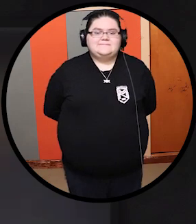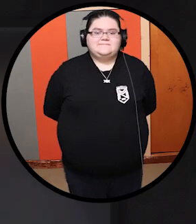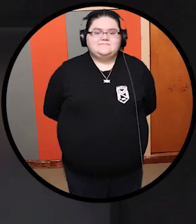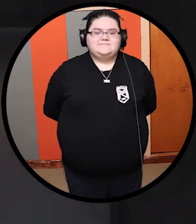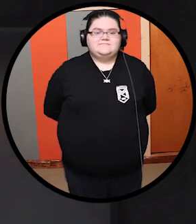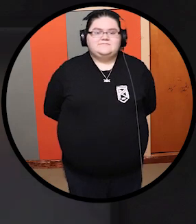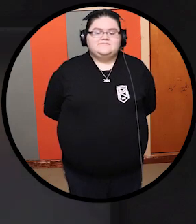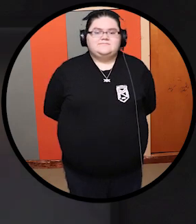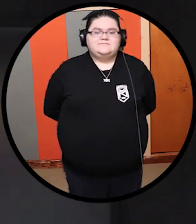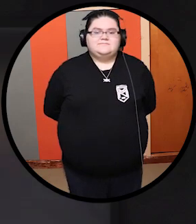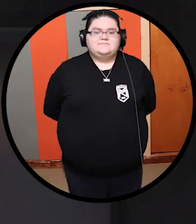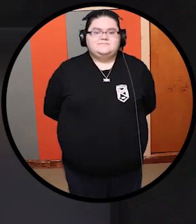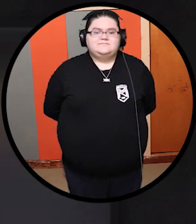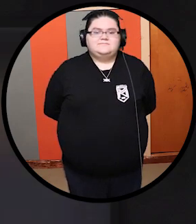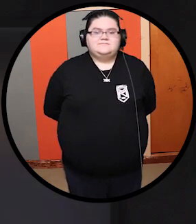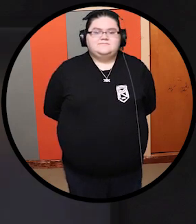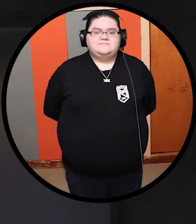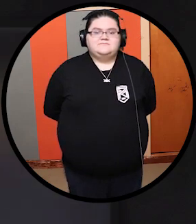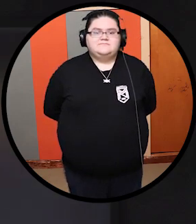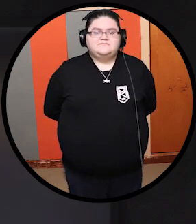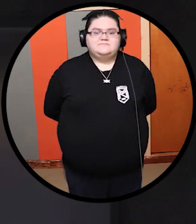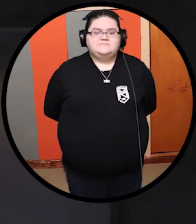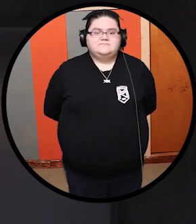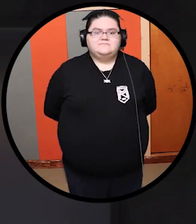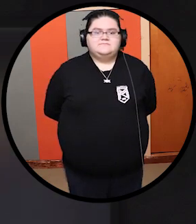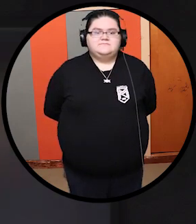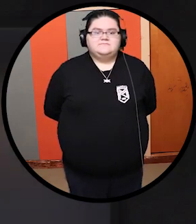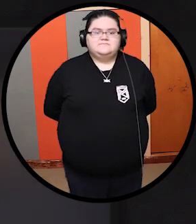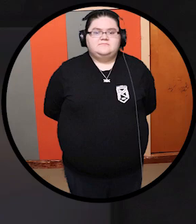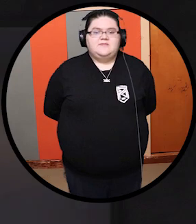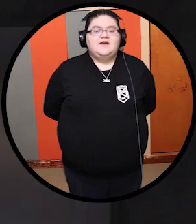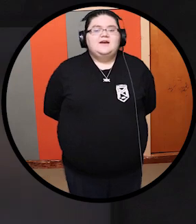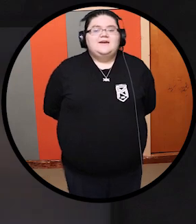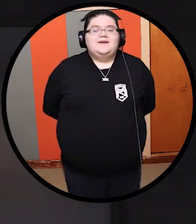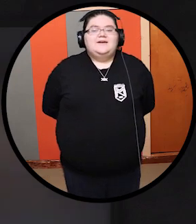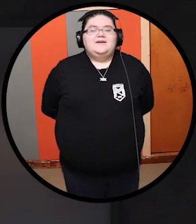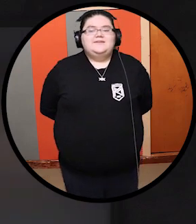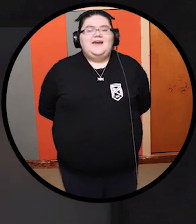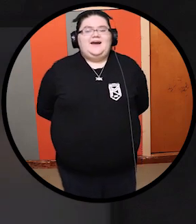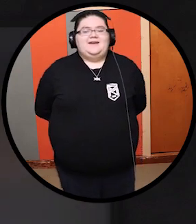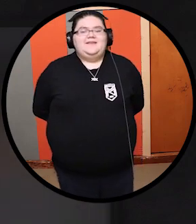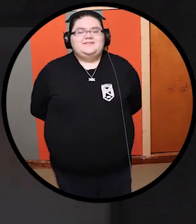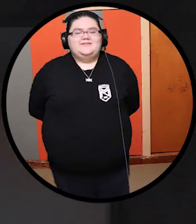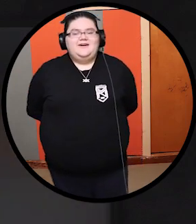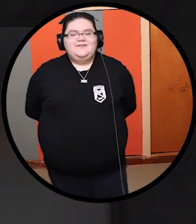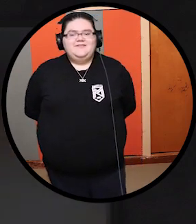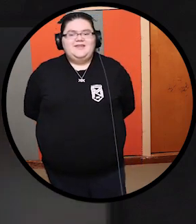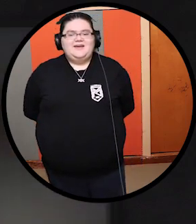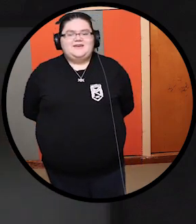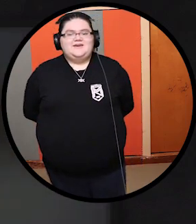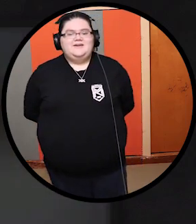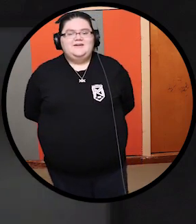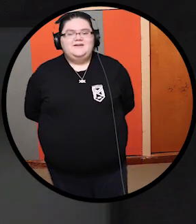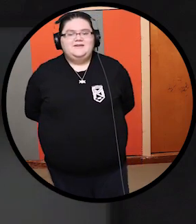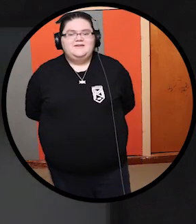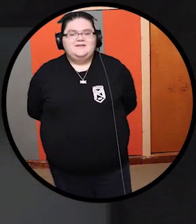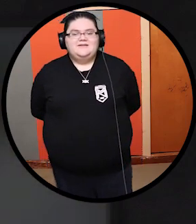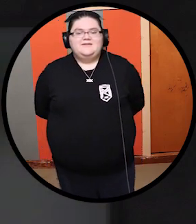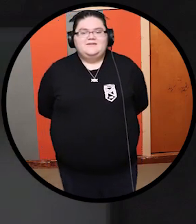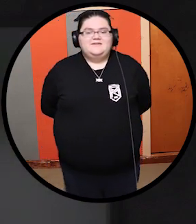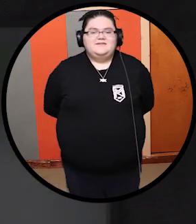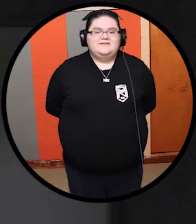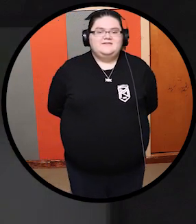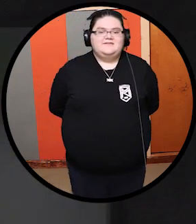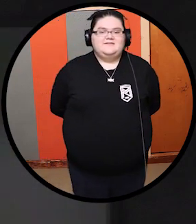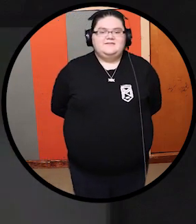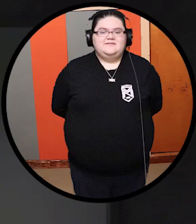until the monkey gets to a bench where a group of children are sitting. The other children are taking off the him bike out. And yeah, at like they're not even like. What the other kids they